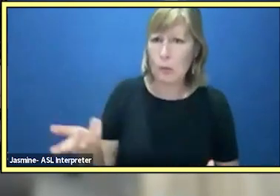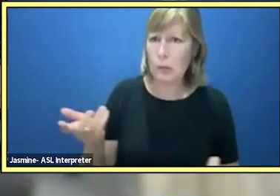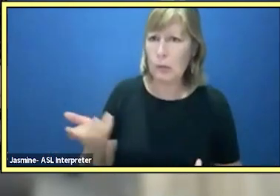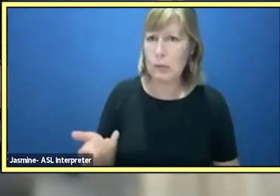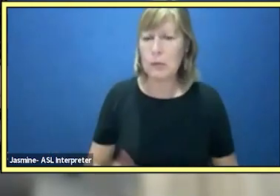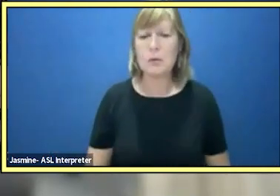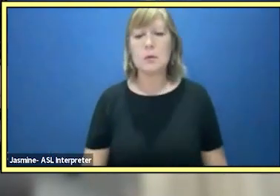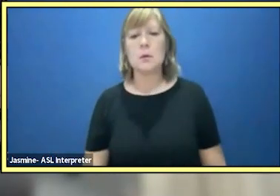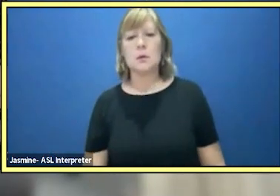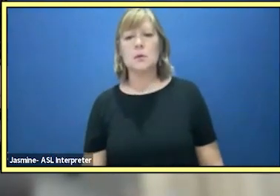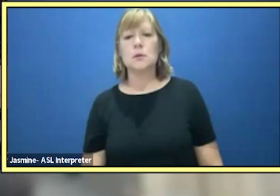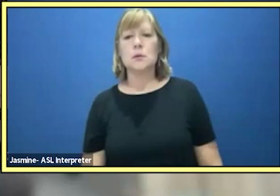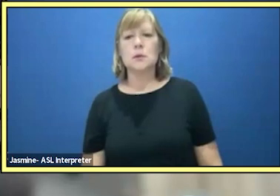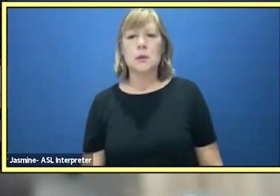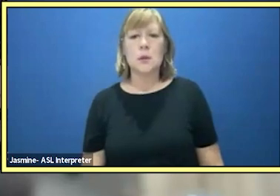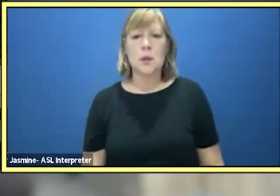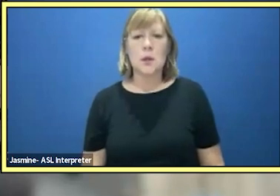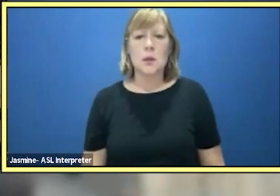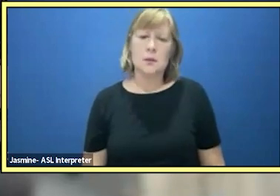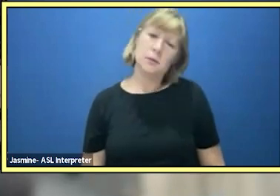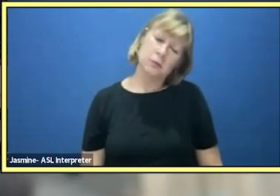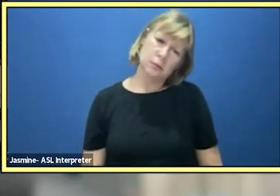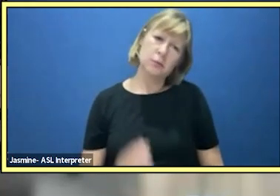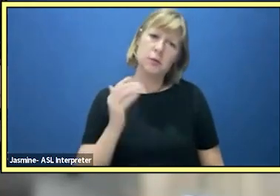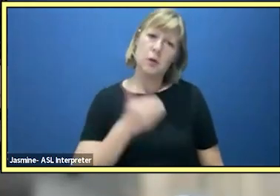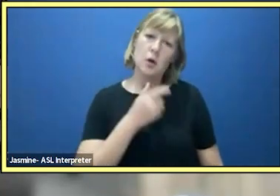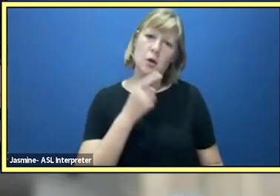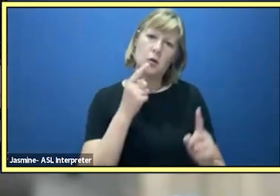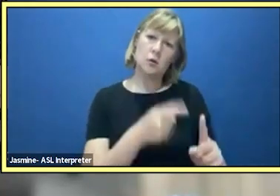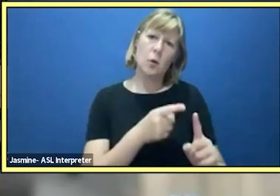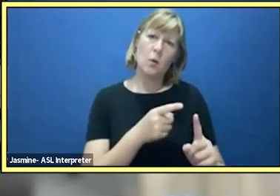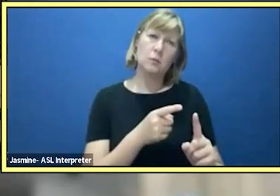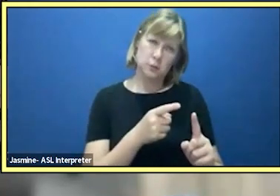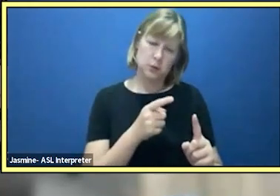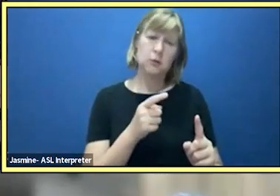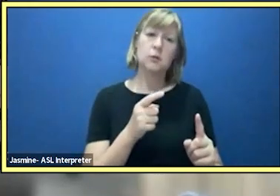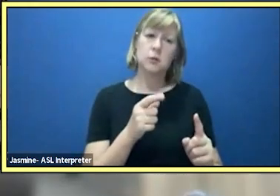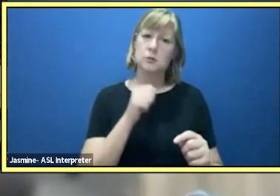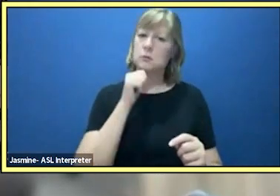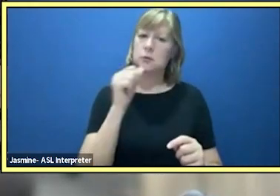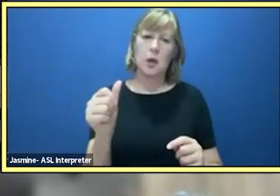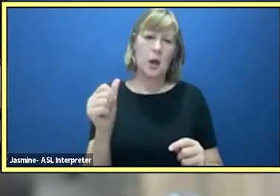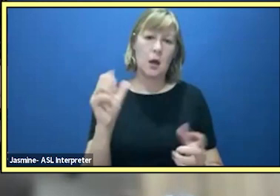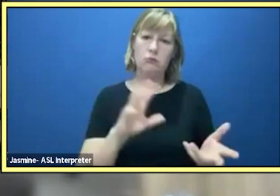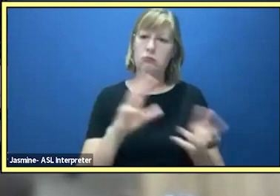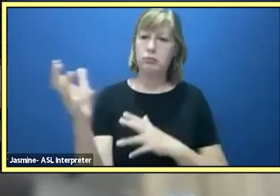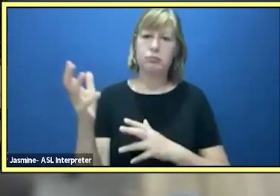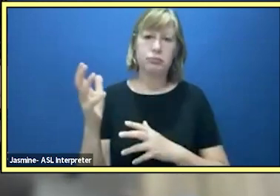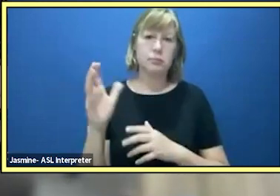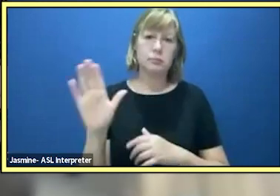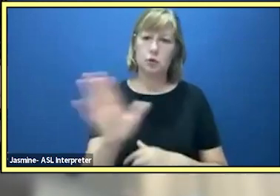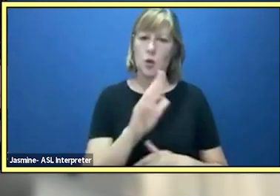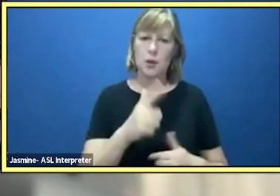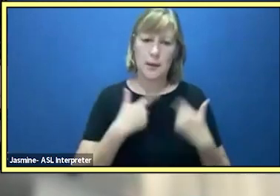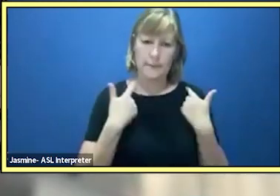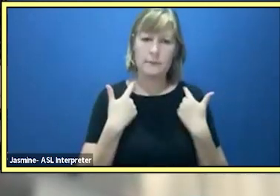is certainly to be as least disruptive as possible to everyone's lives. If it makes sense that, as you said, Beth is the